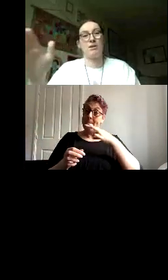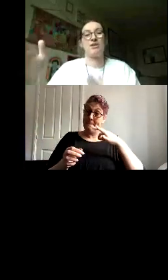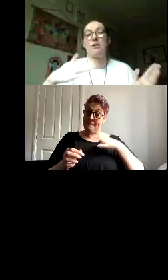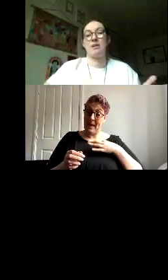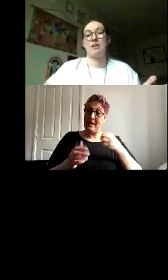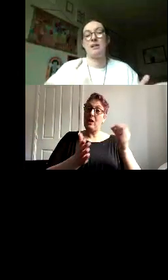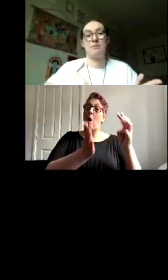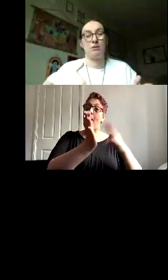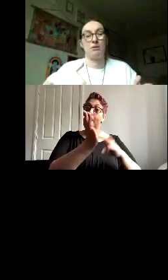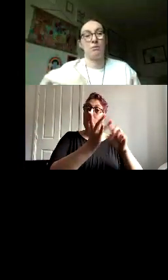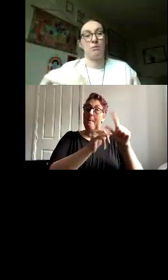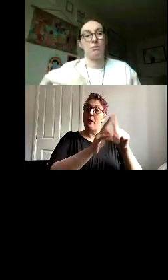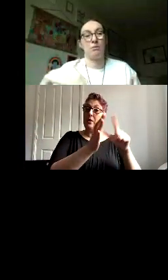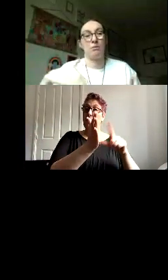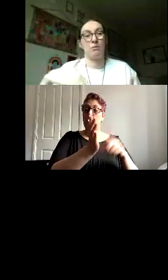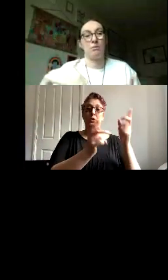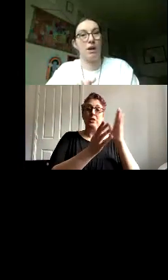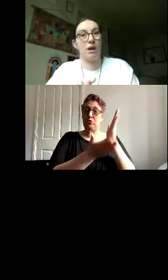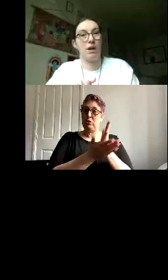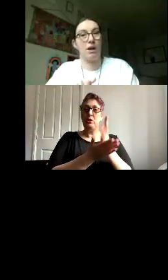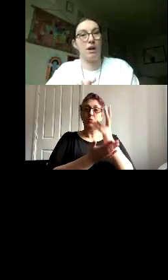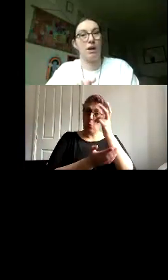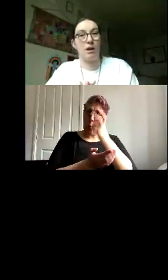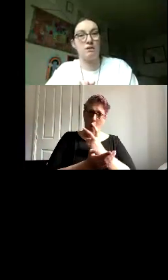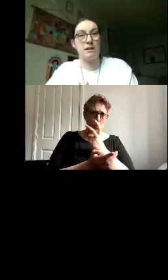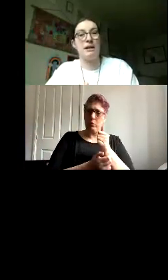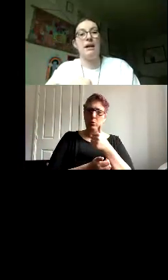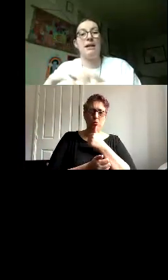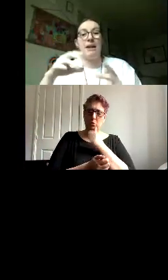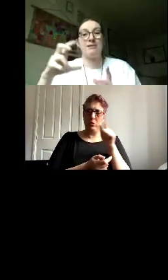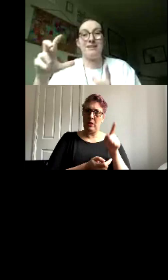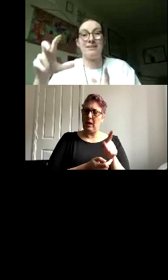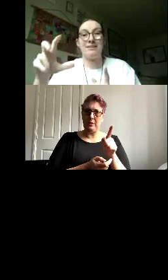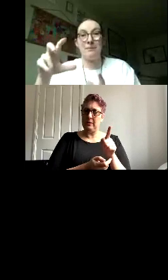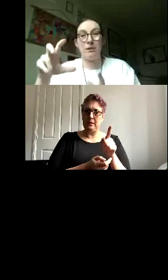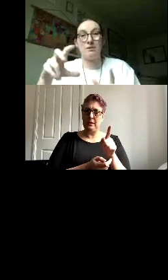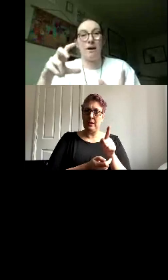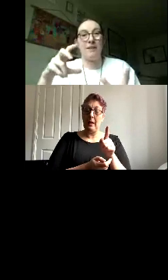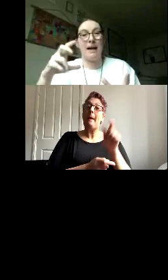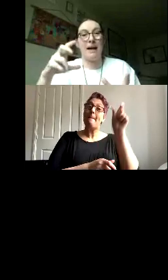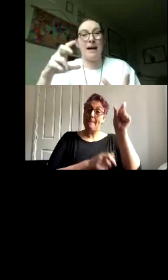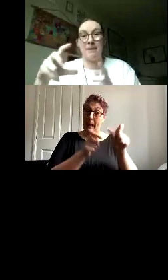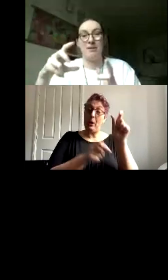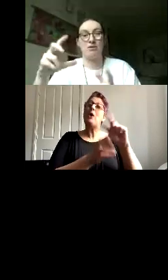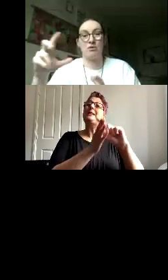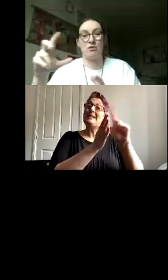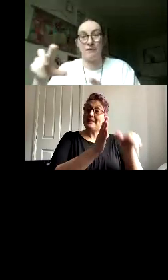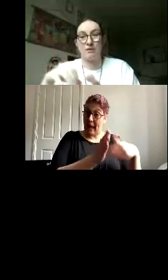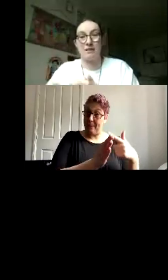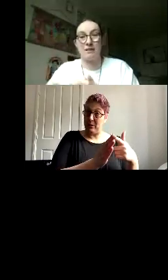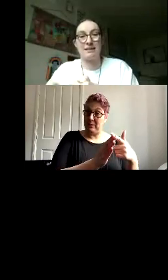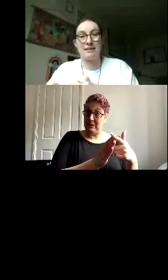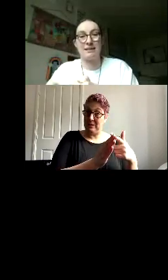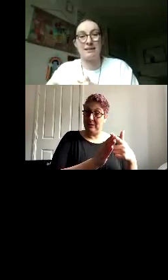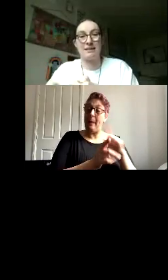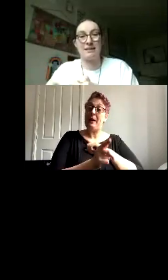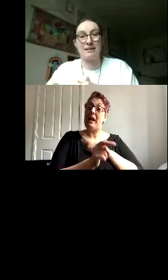which is an outdated model, which is no longer used, that people are disabled by their impairments or